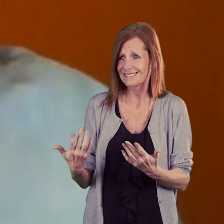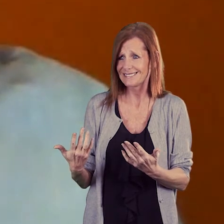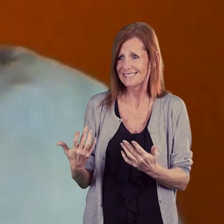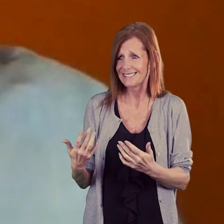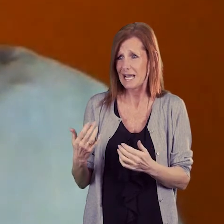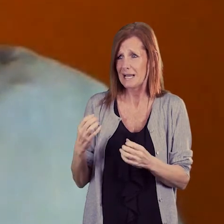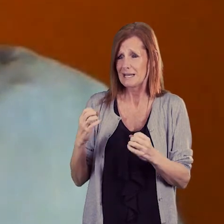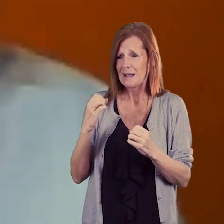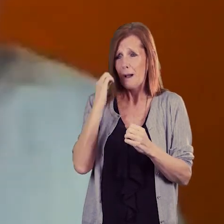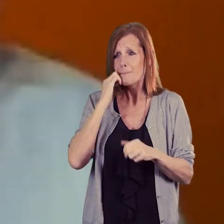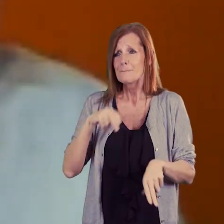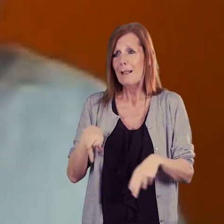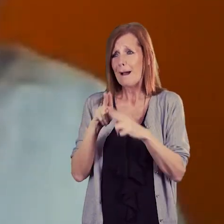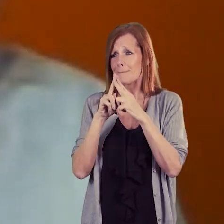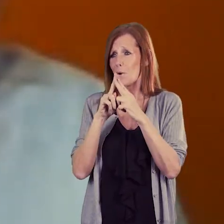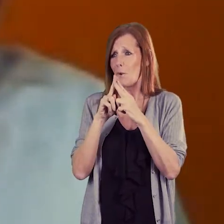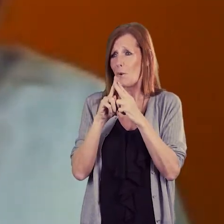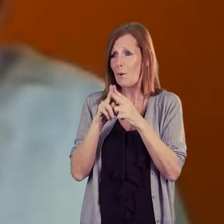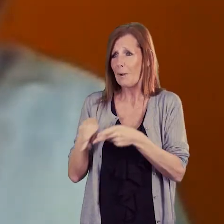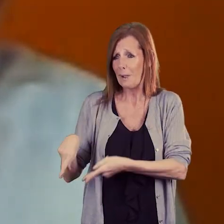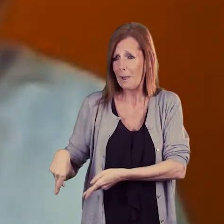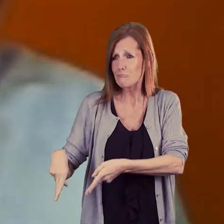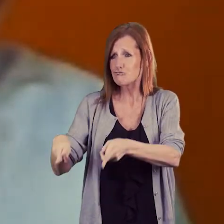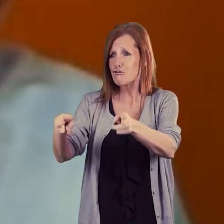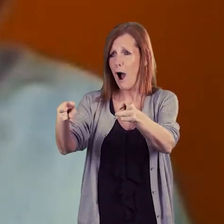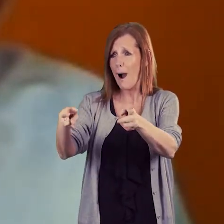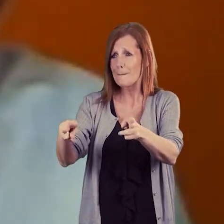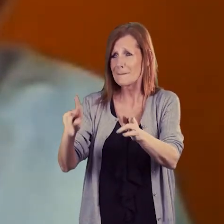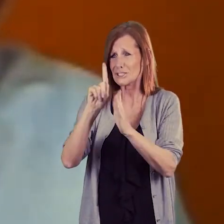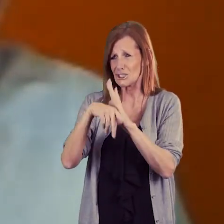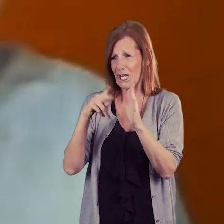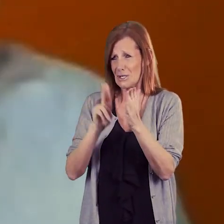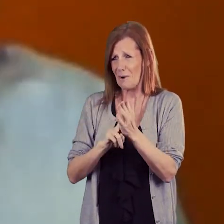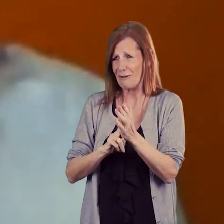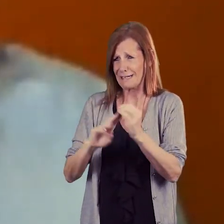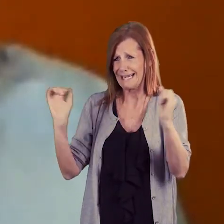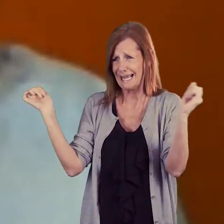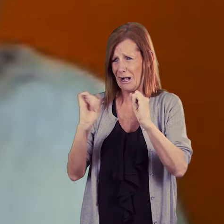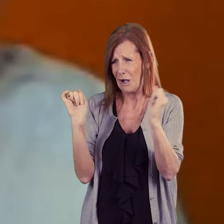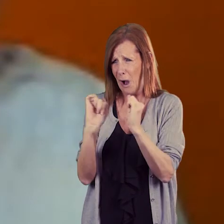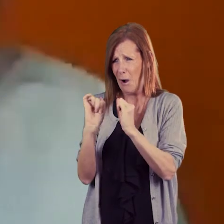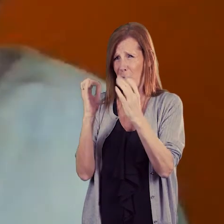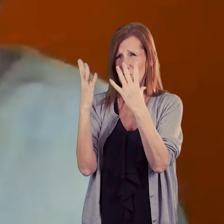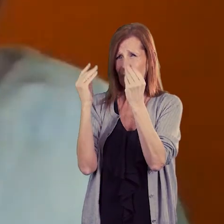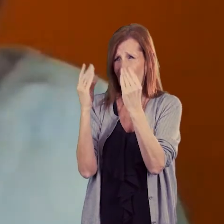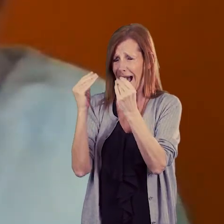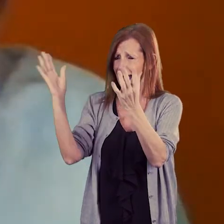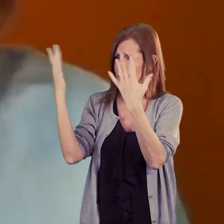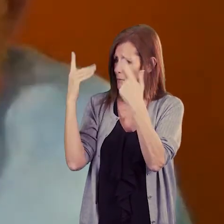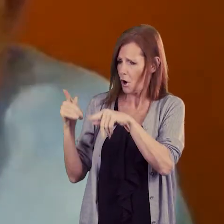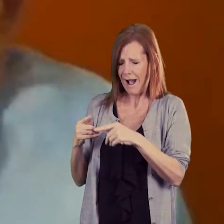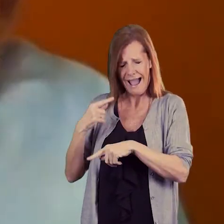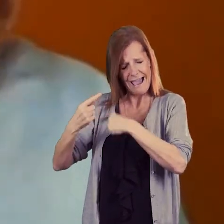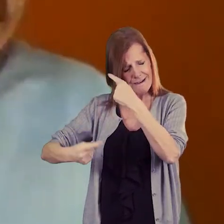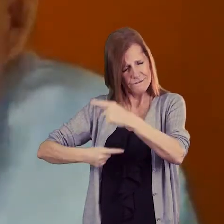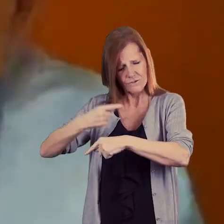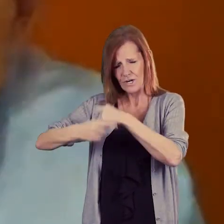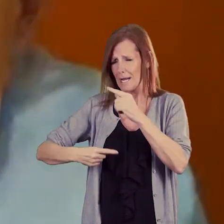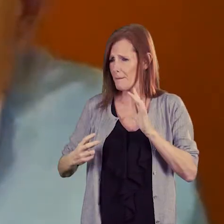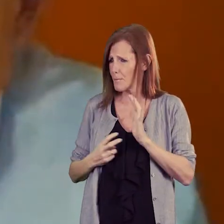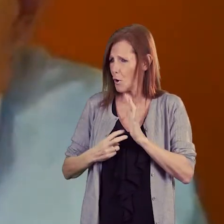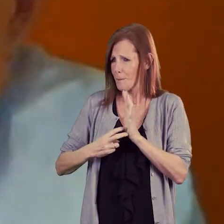Biskup's Promenade in January is not what you call it most hot, but he comes from Malta, and he always comes, books it back up again,